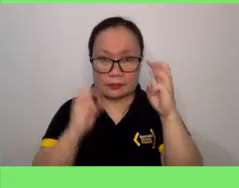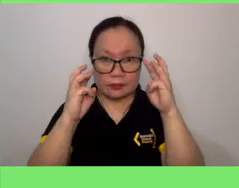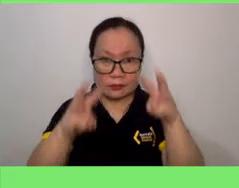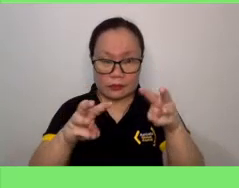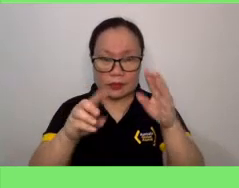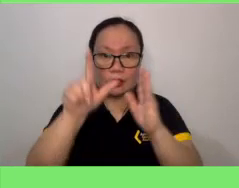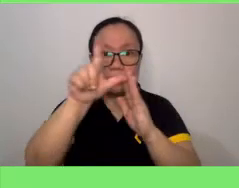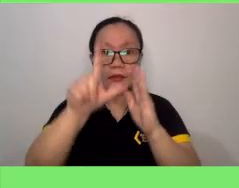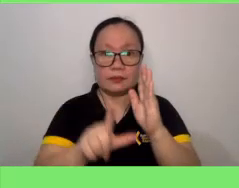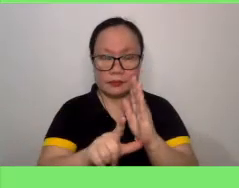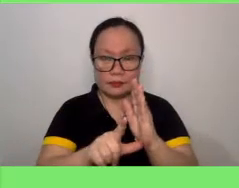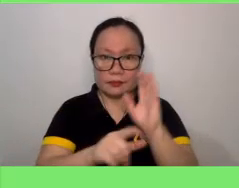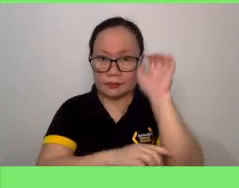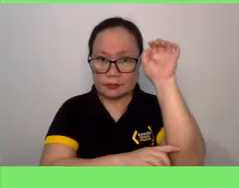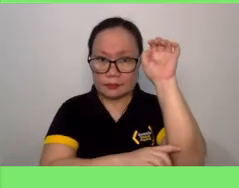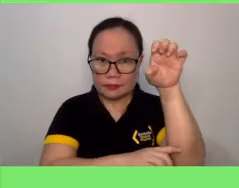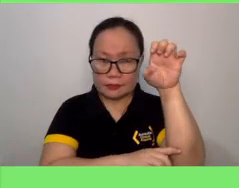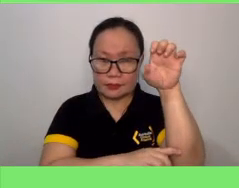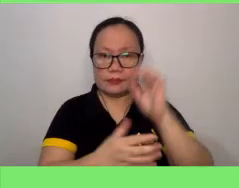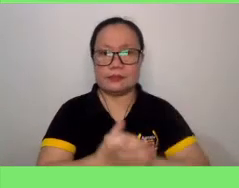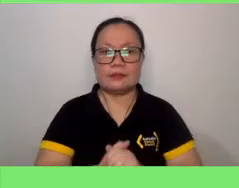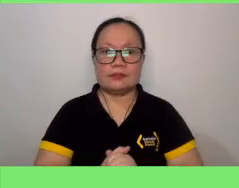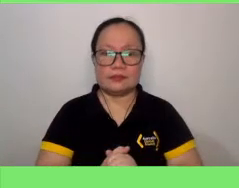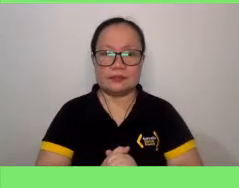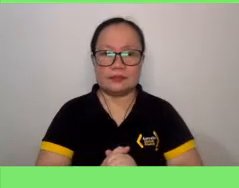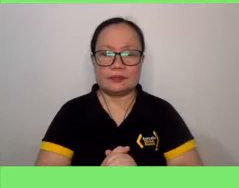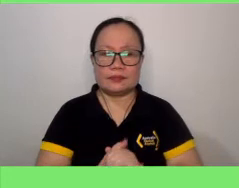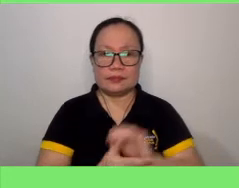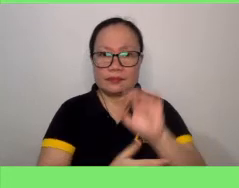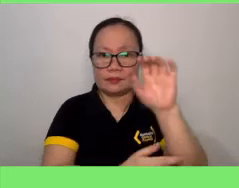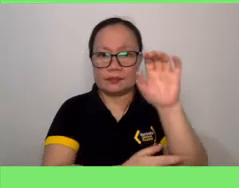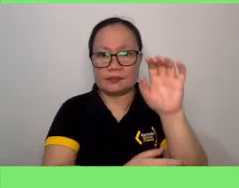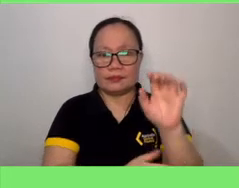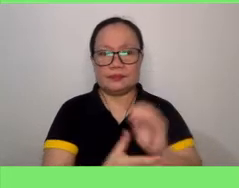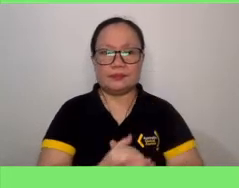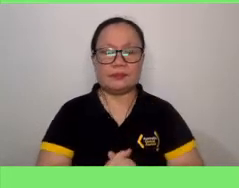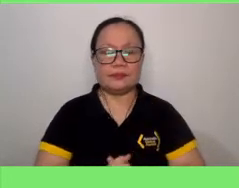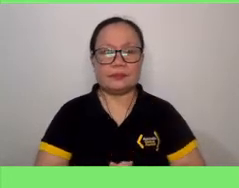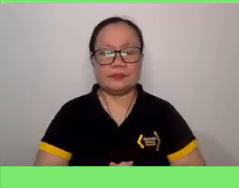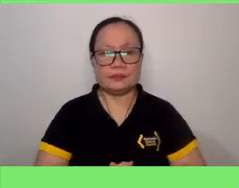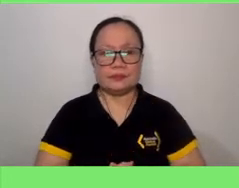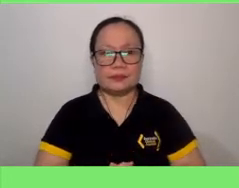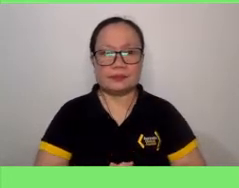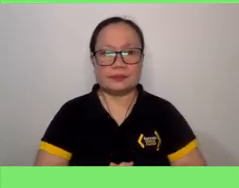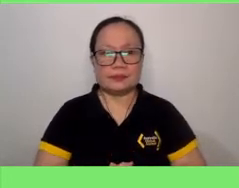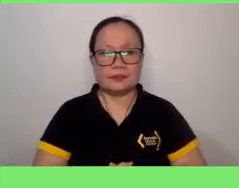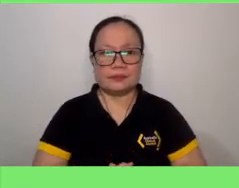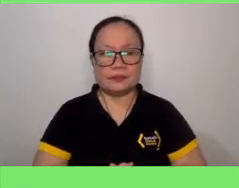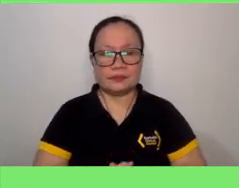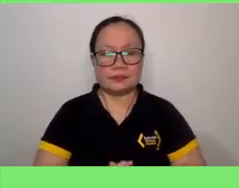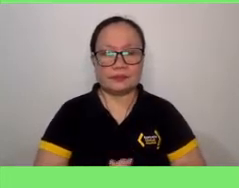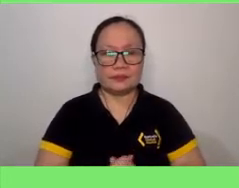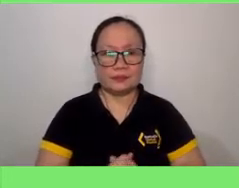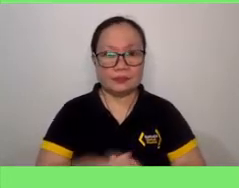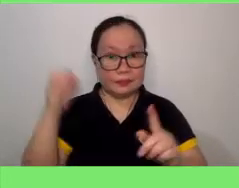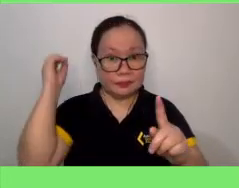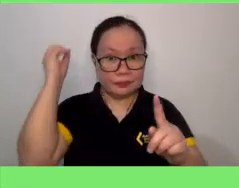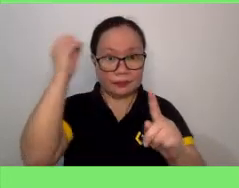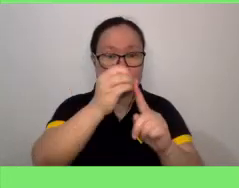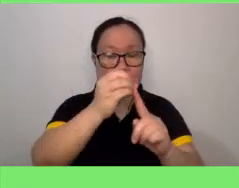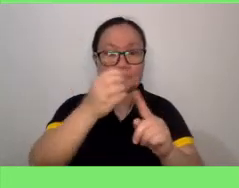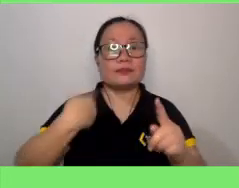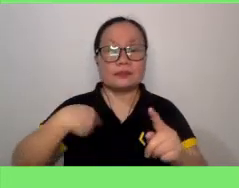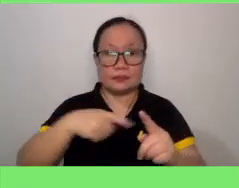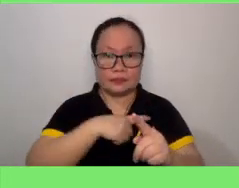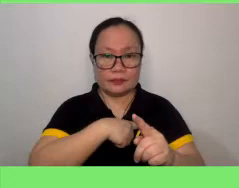of polynomials, we will be applying the laws of exponent. Alright, so our objective,